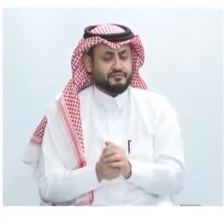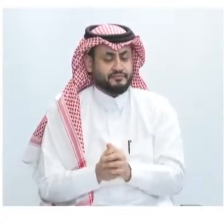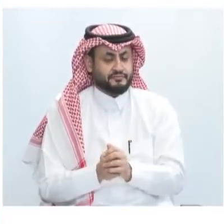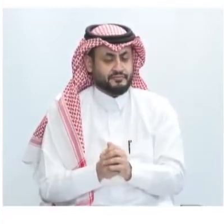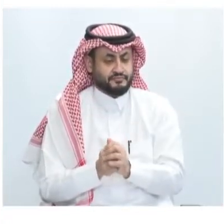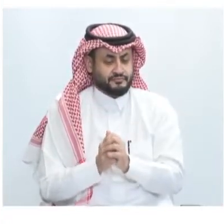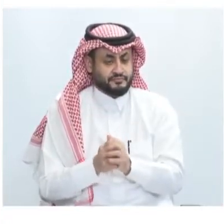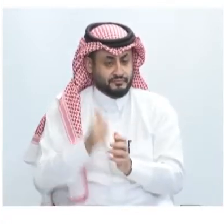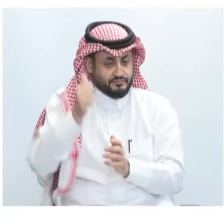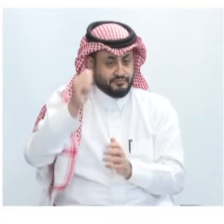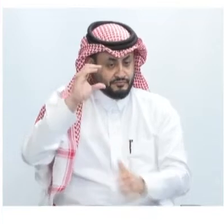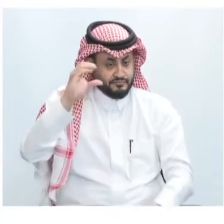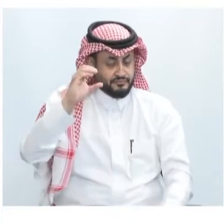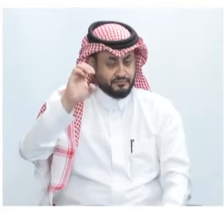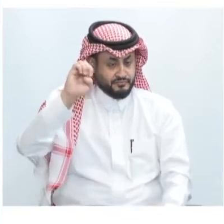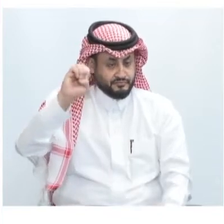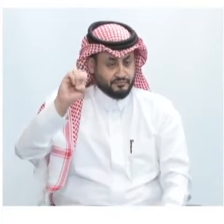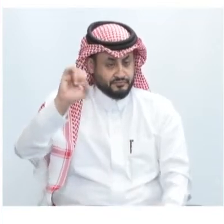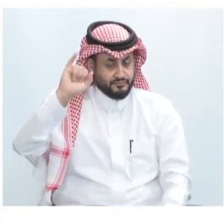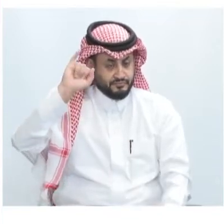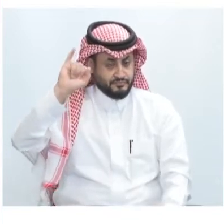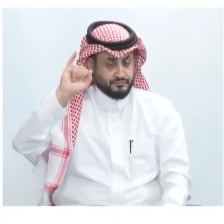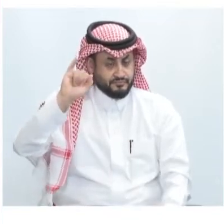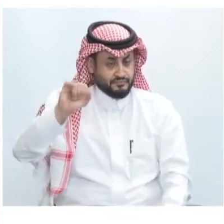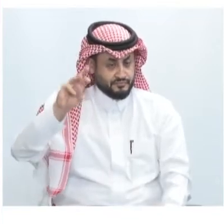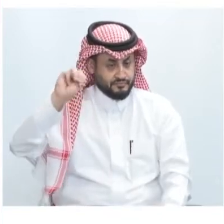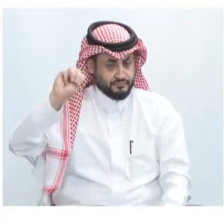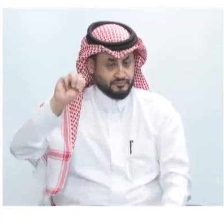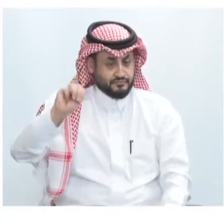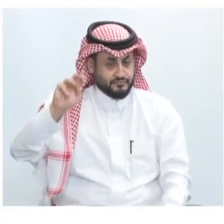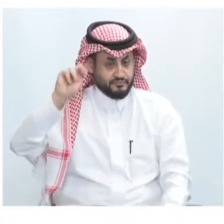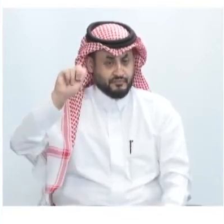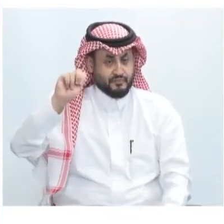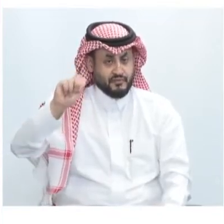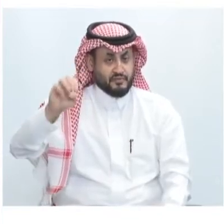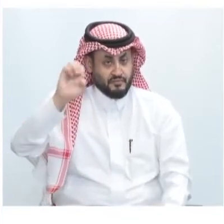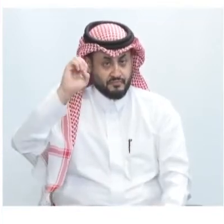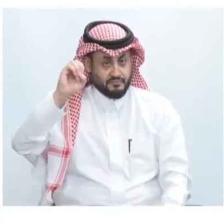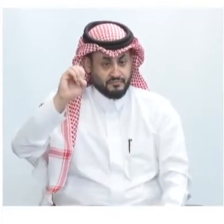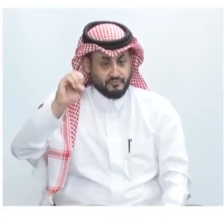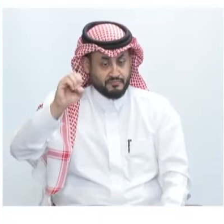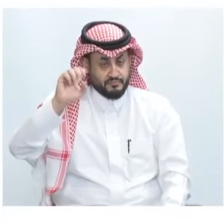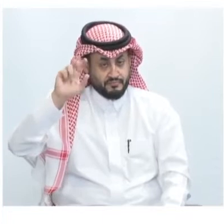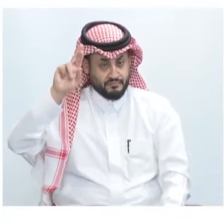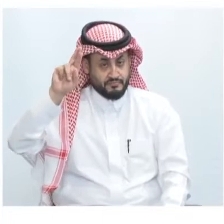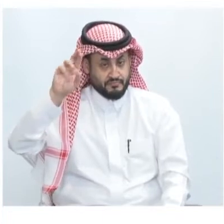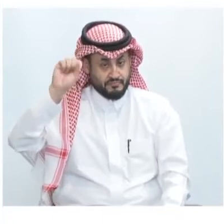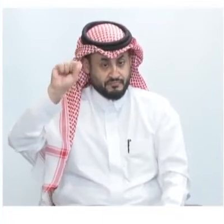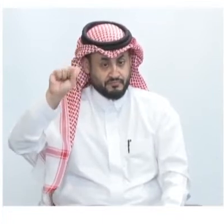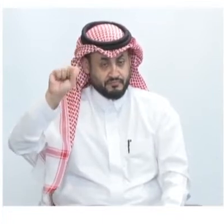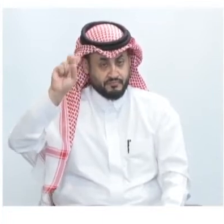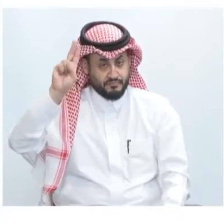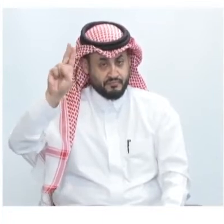letters A, C, E, I, M, N, O, R,